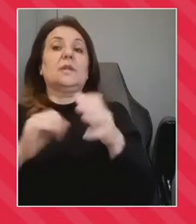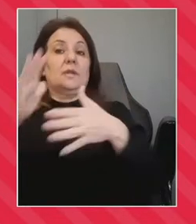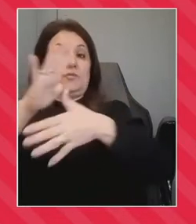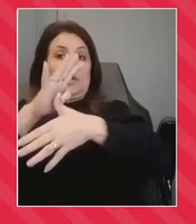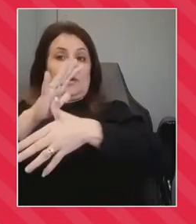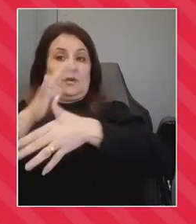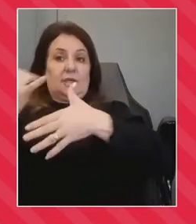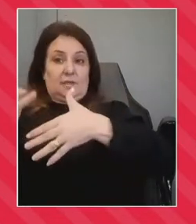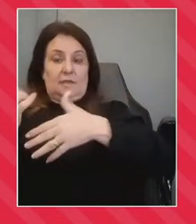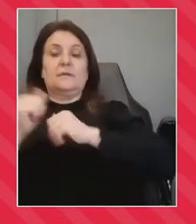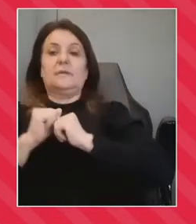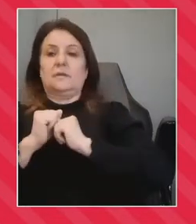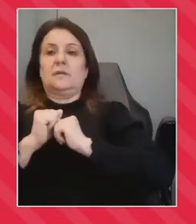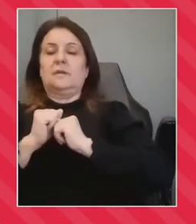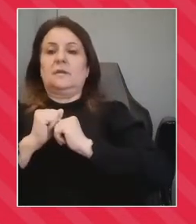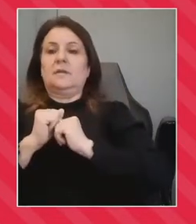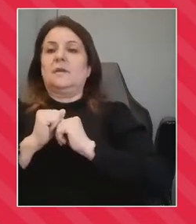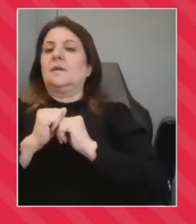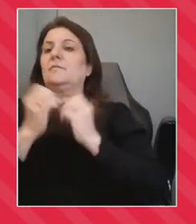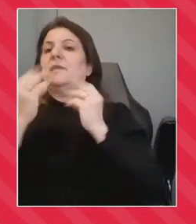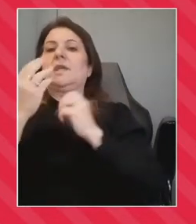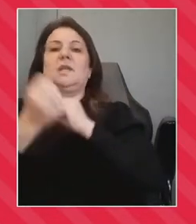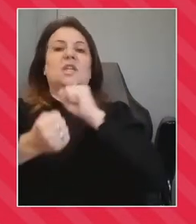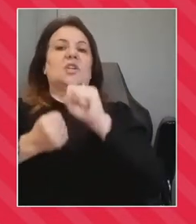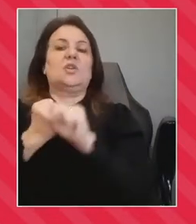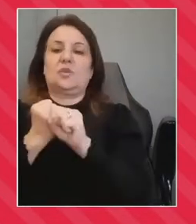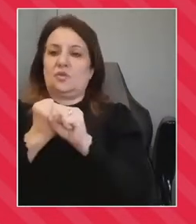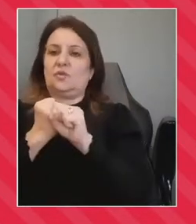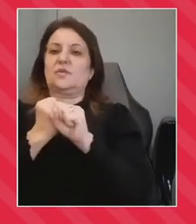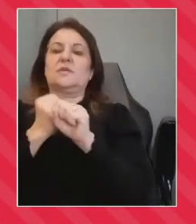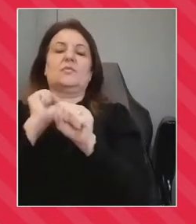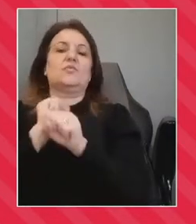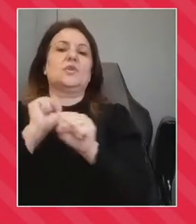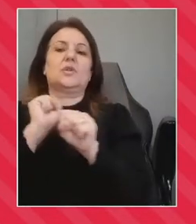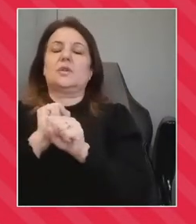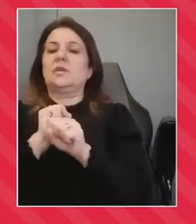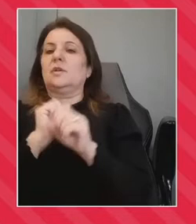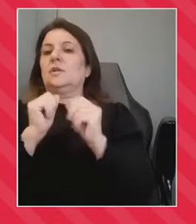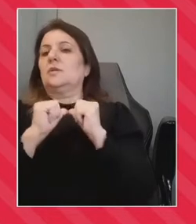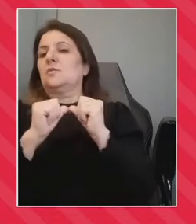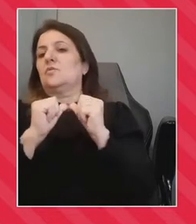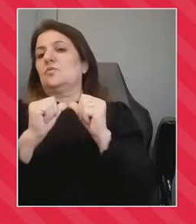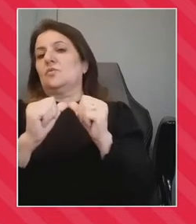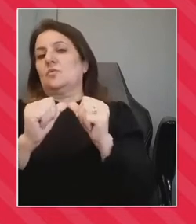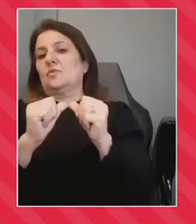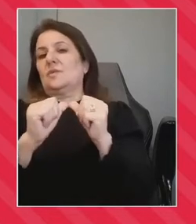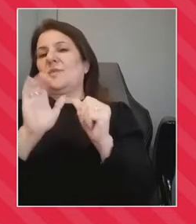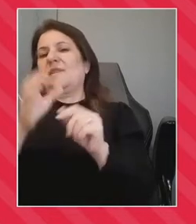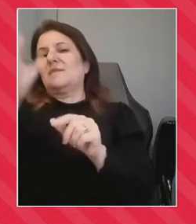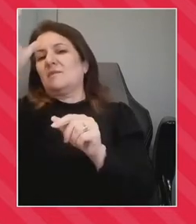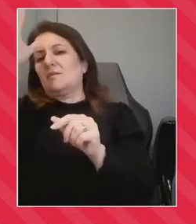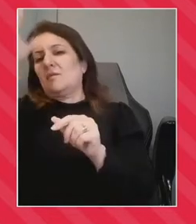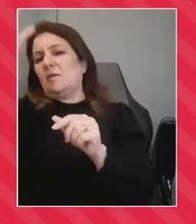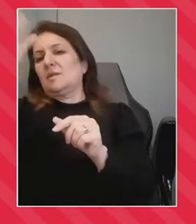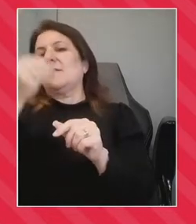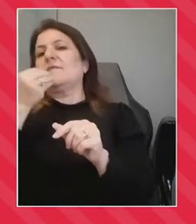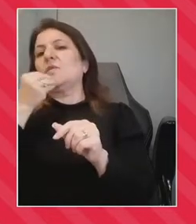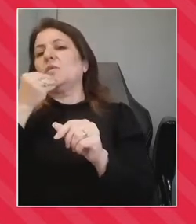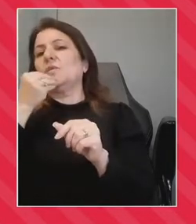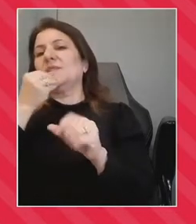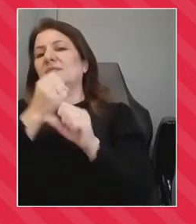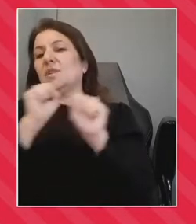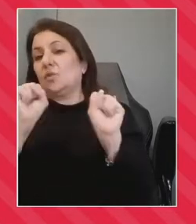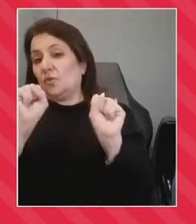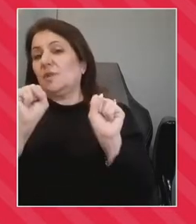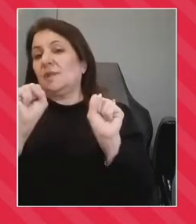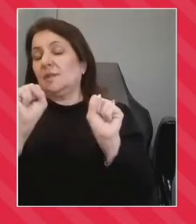and complement decades of work to address food security. But this concept of nutrition security that we're focused on is distinct in two